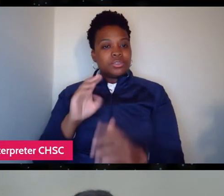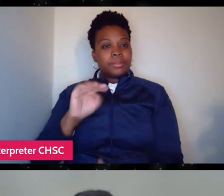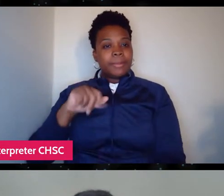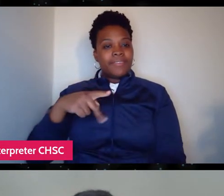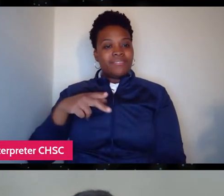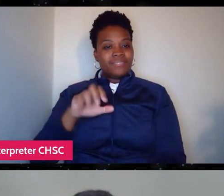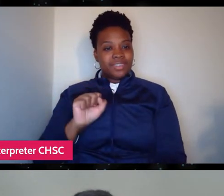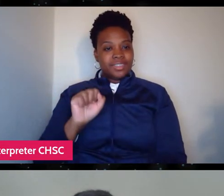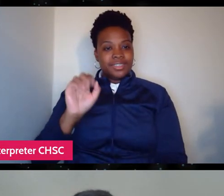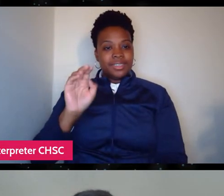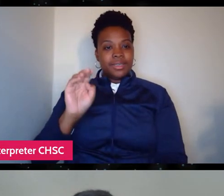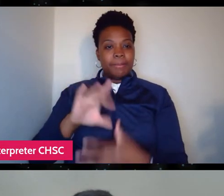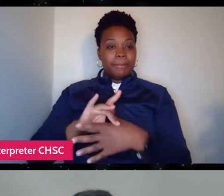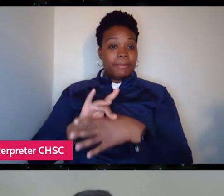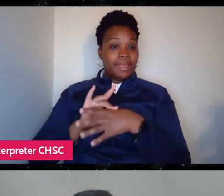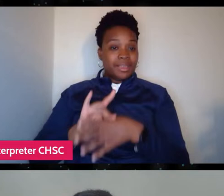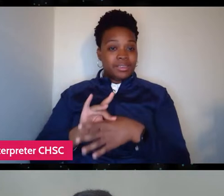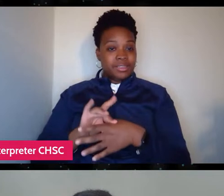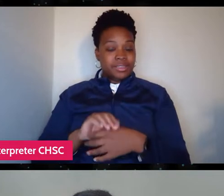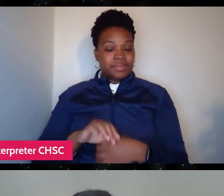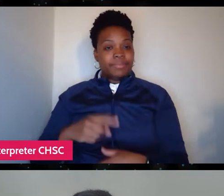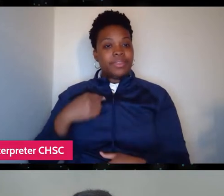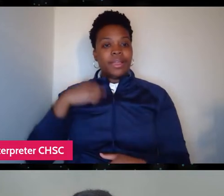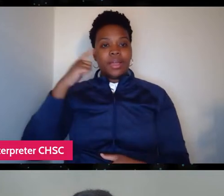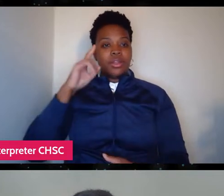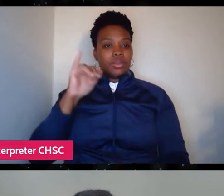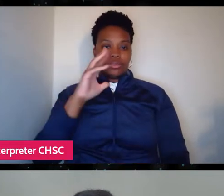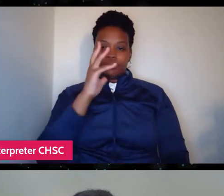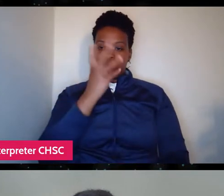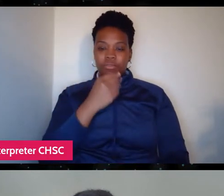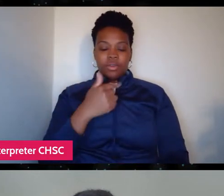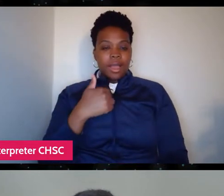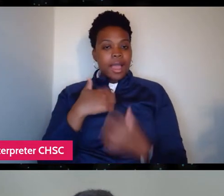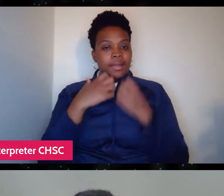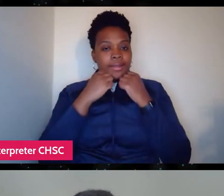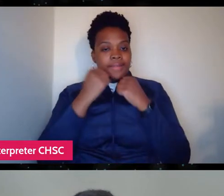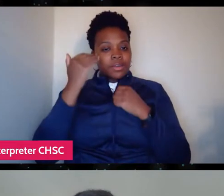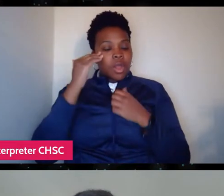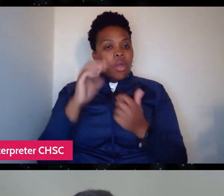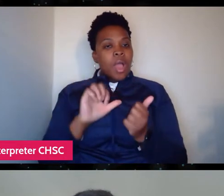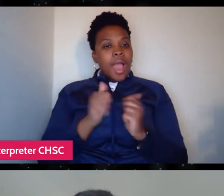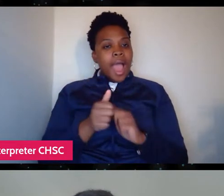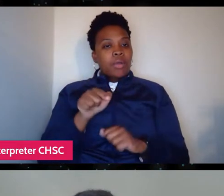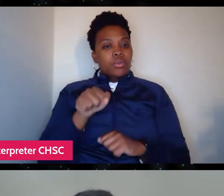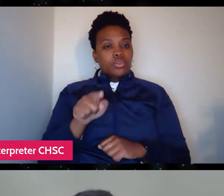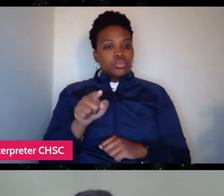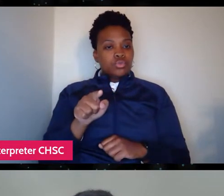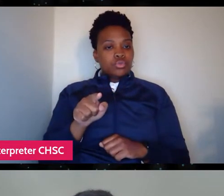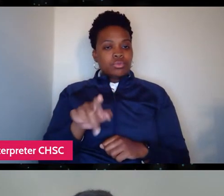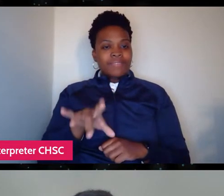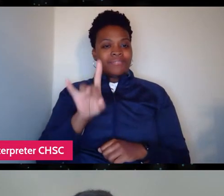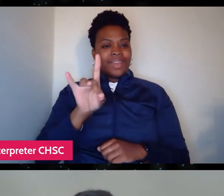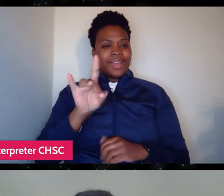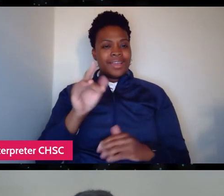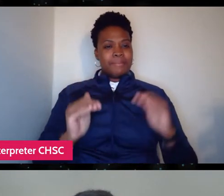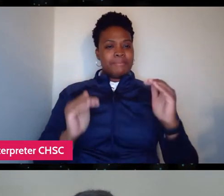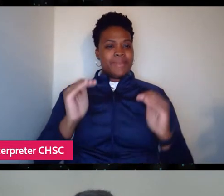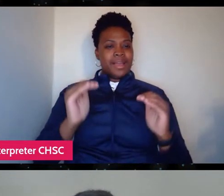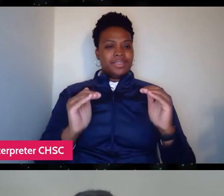Meats. And I thought it was beautiful. And I would love to know how you came to find that balance